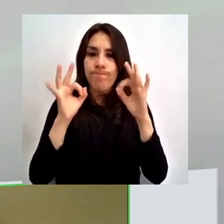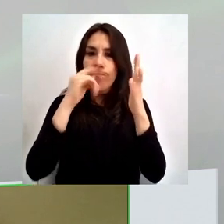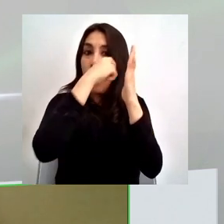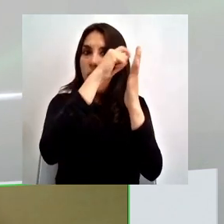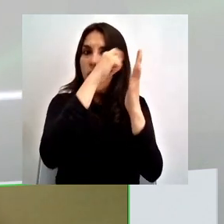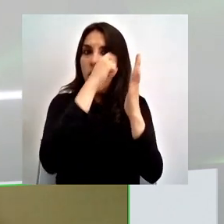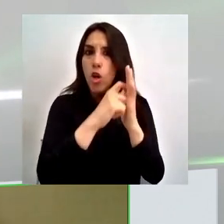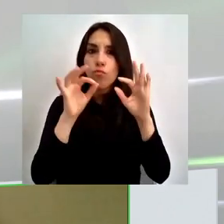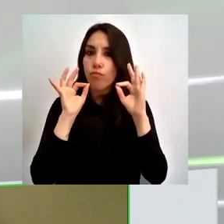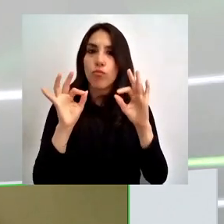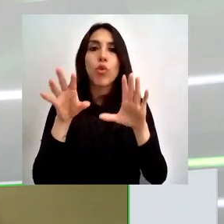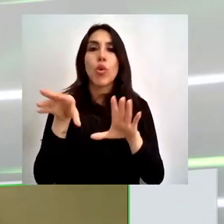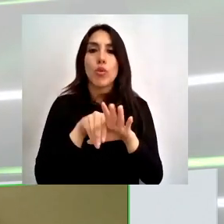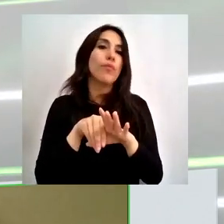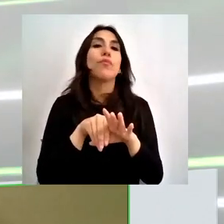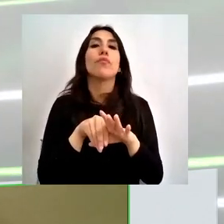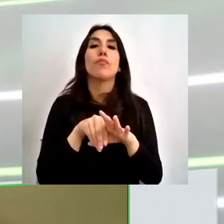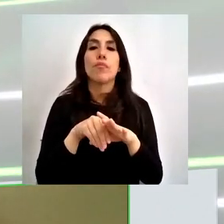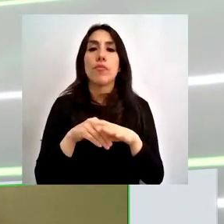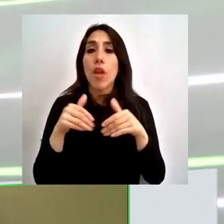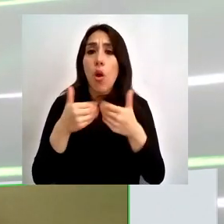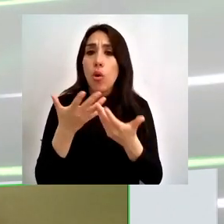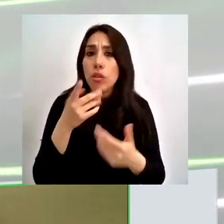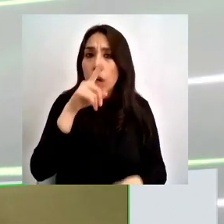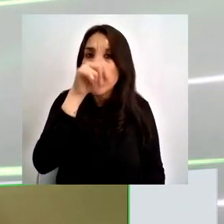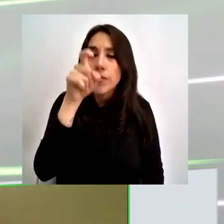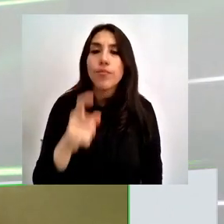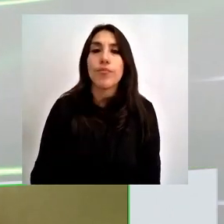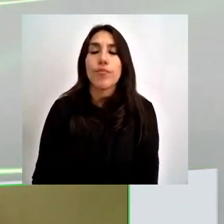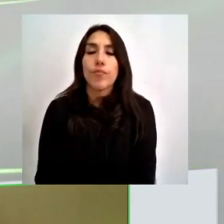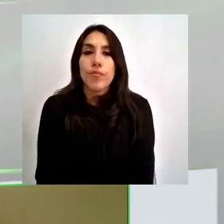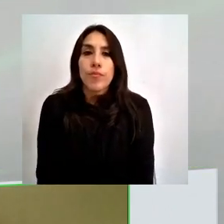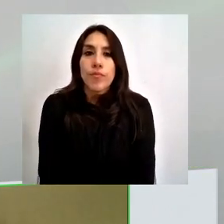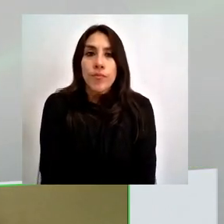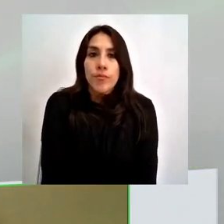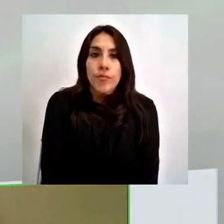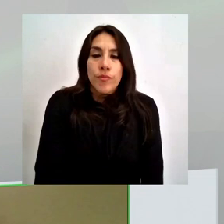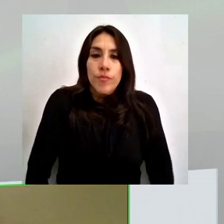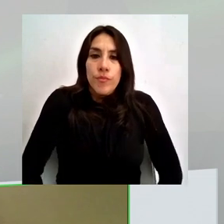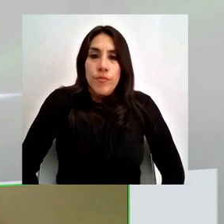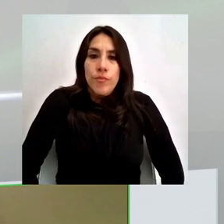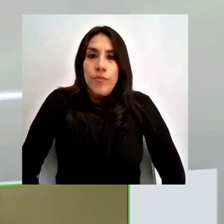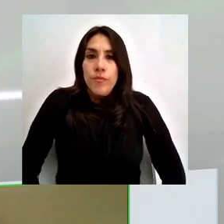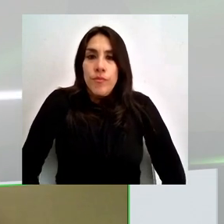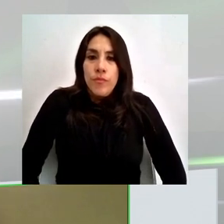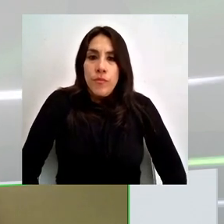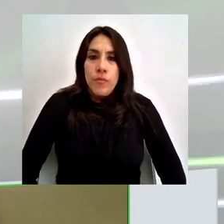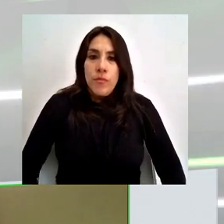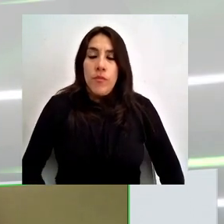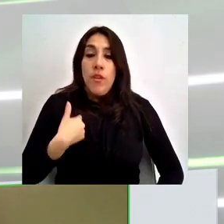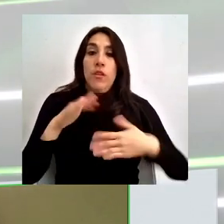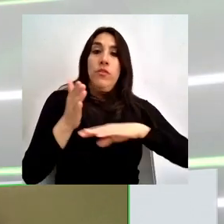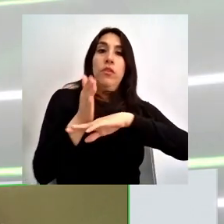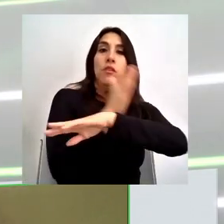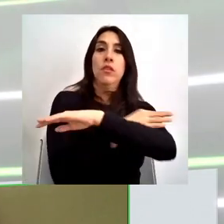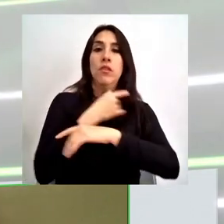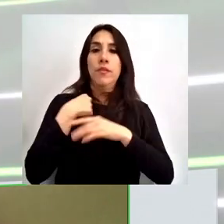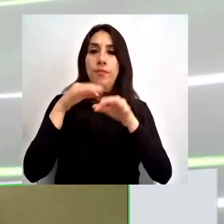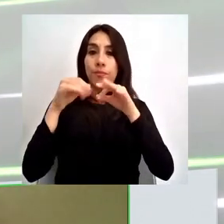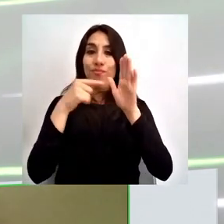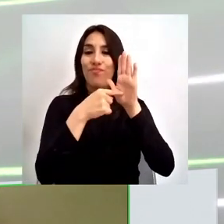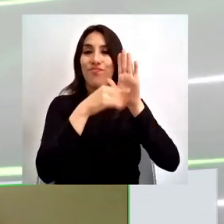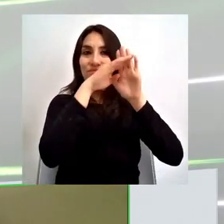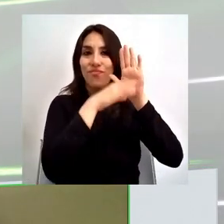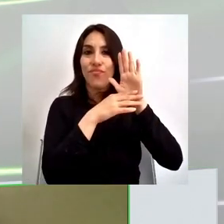Well, as I said, you know, legislation is important. And legislators need to be educated about